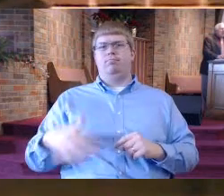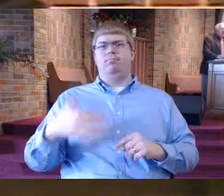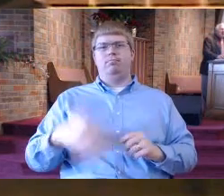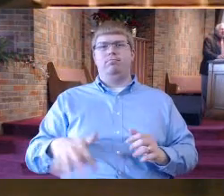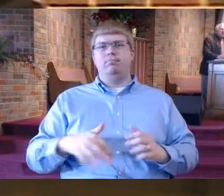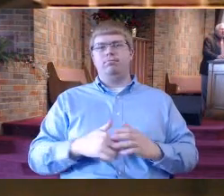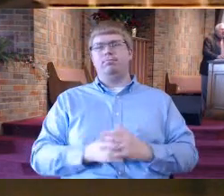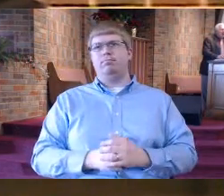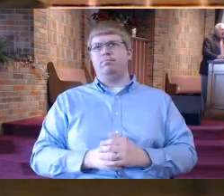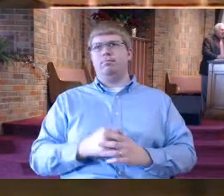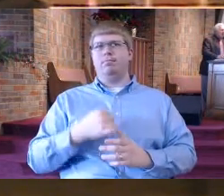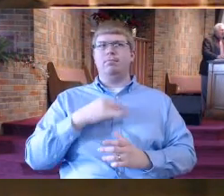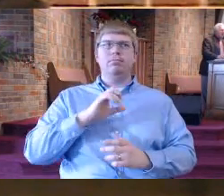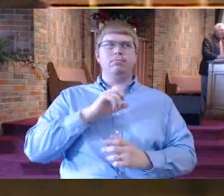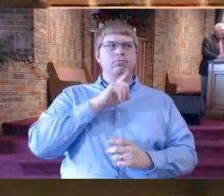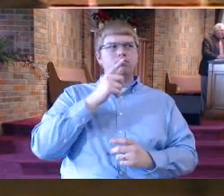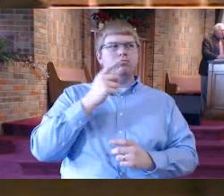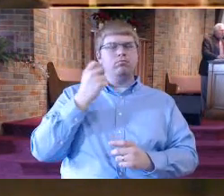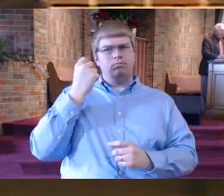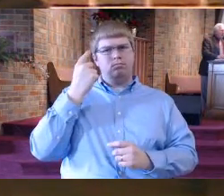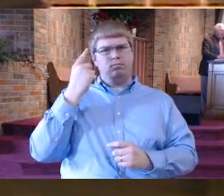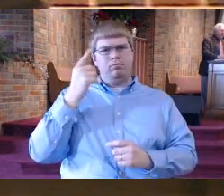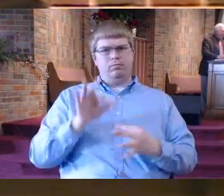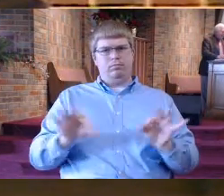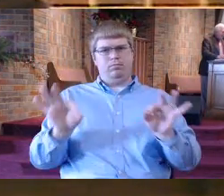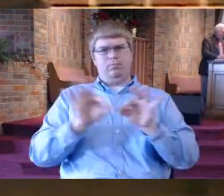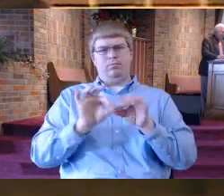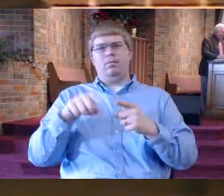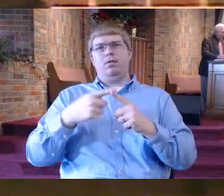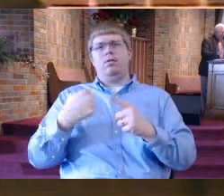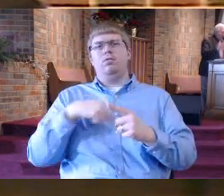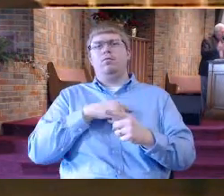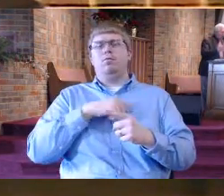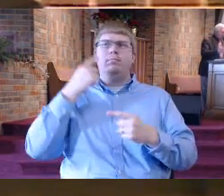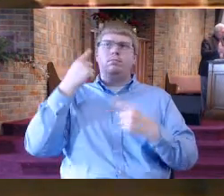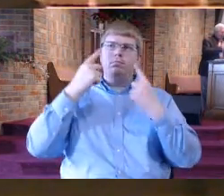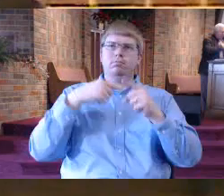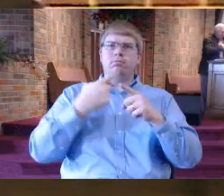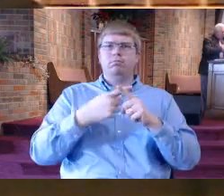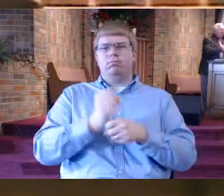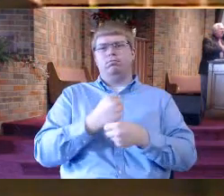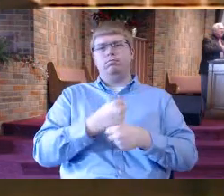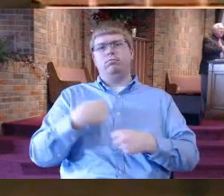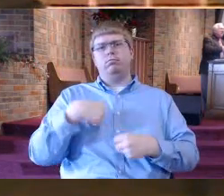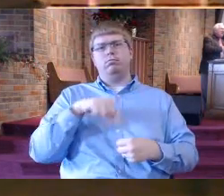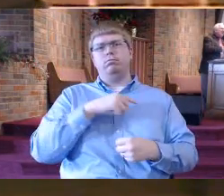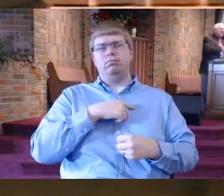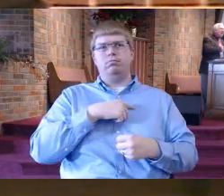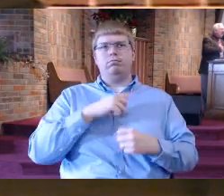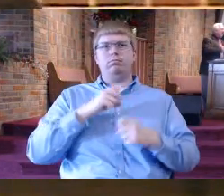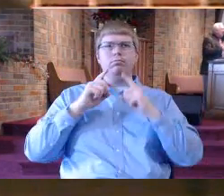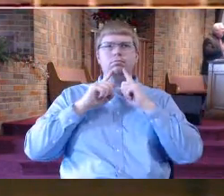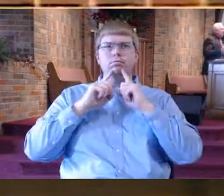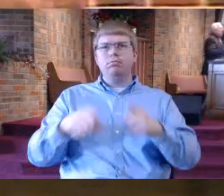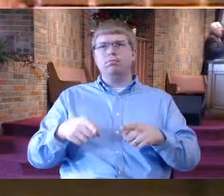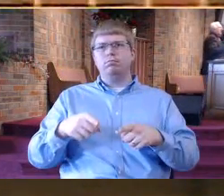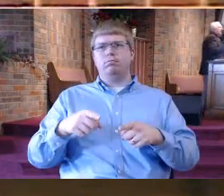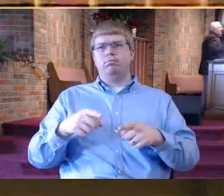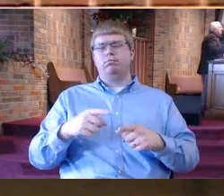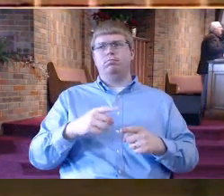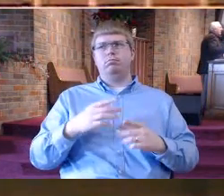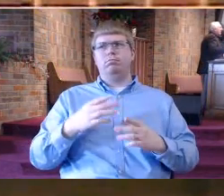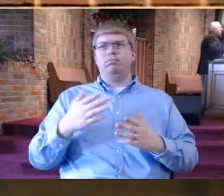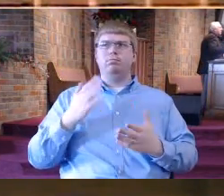an awareness or a significance to what we think that causes our response inside to be